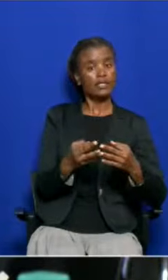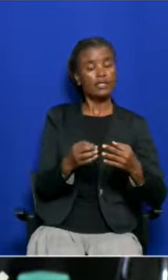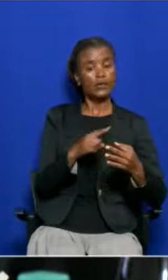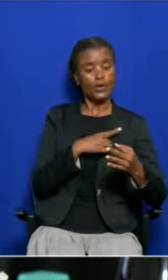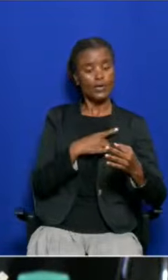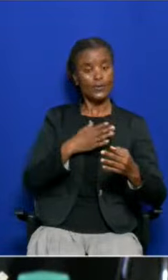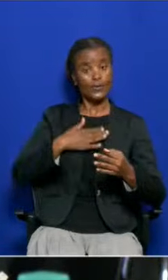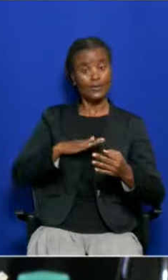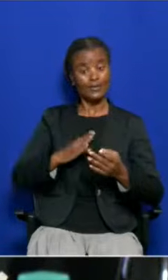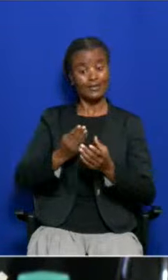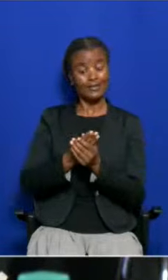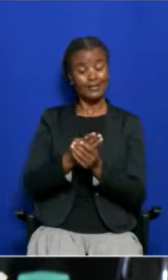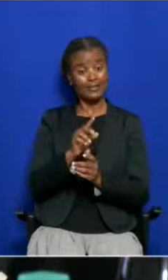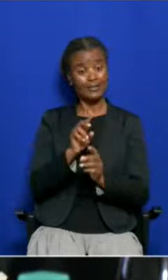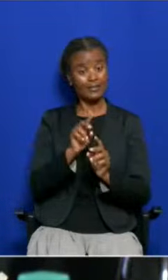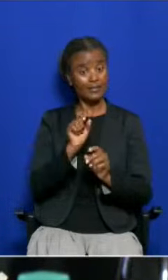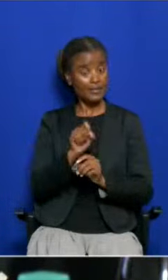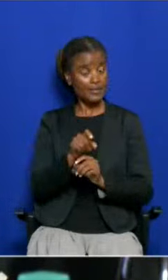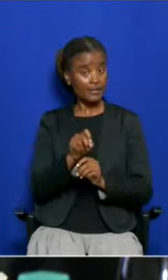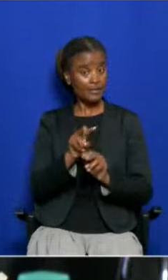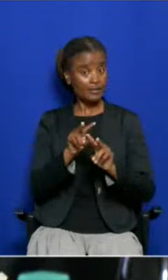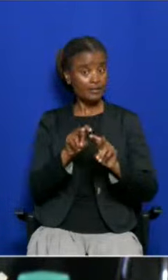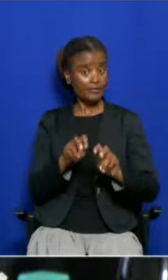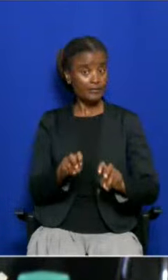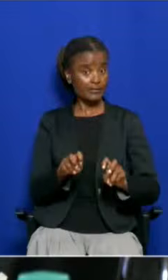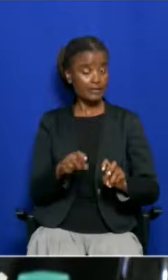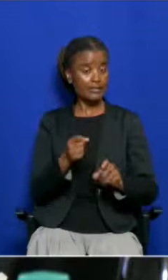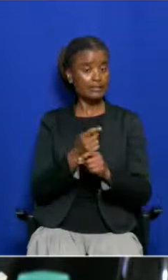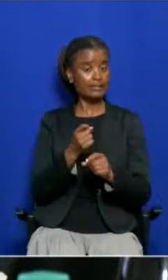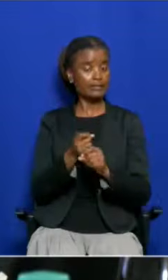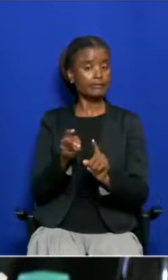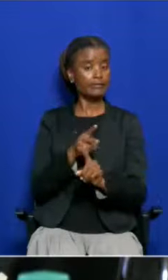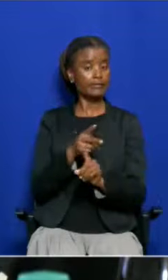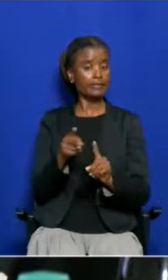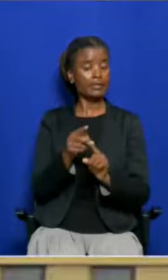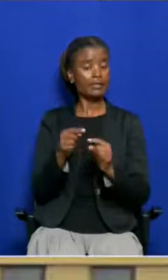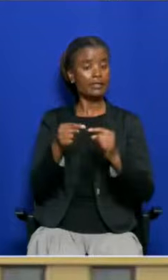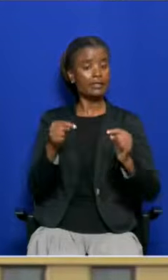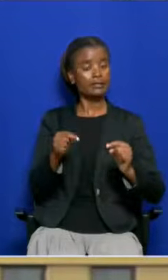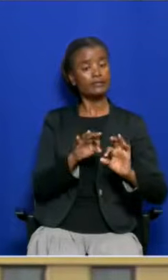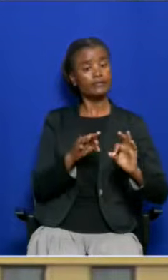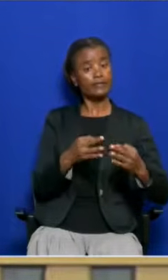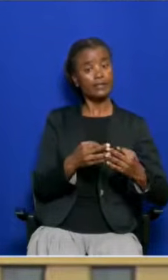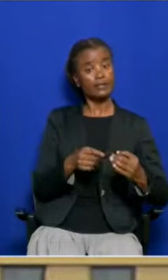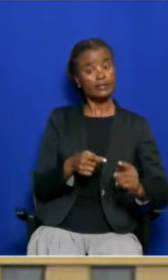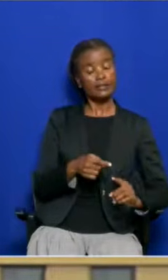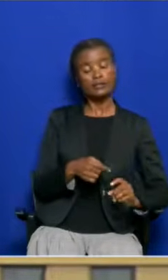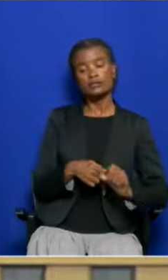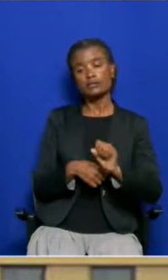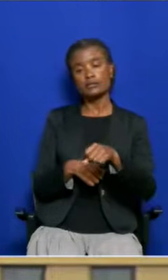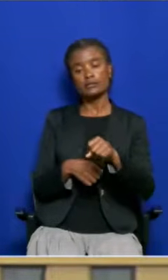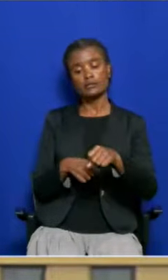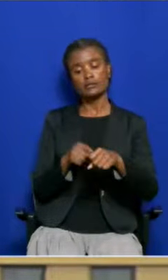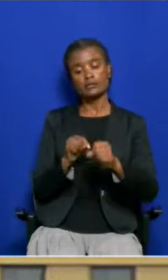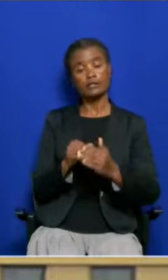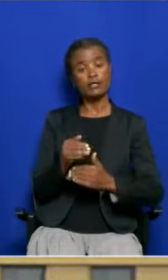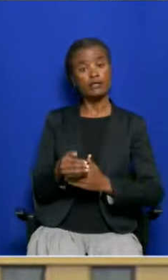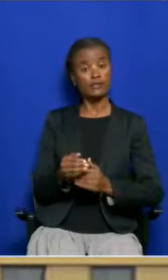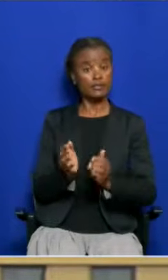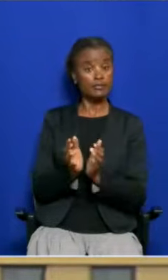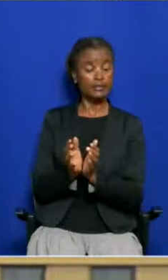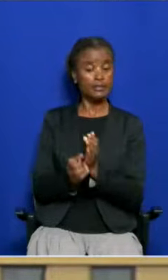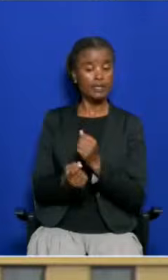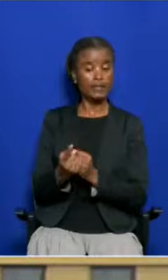taxi violence cases directed against the Msibi family. Yes, after they had a meeting with